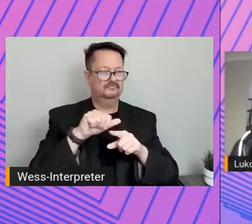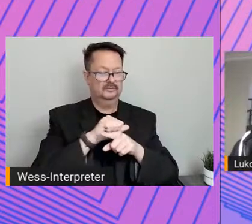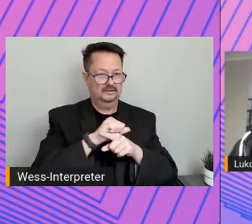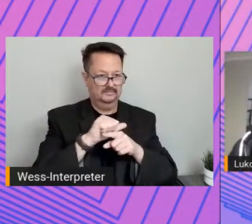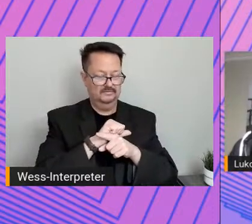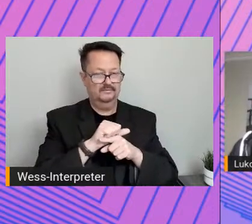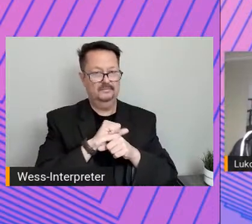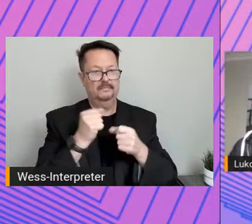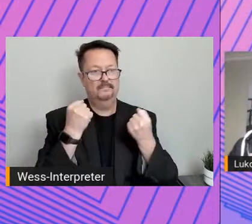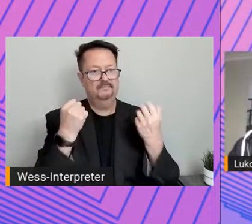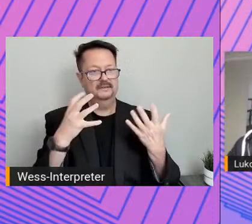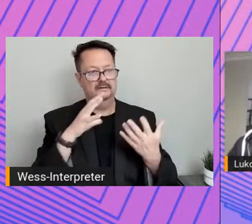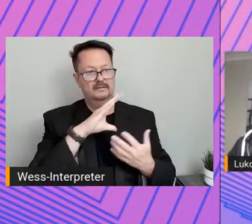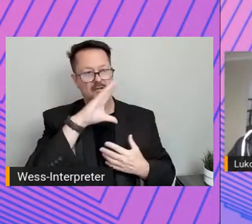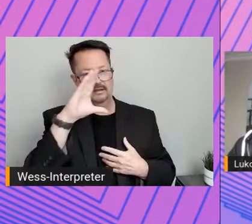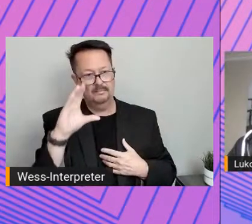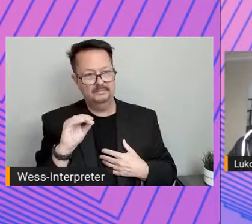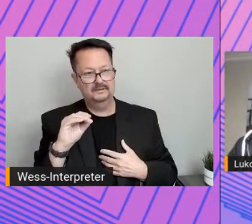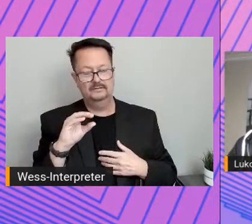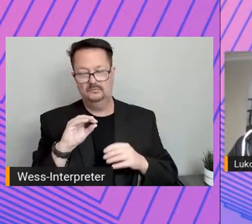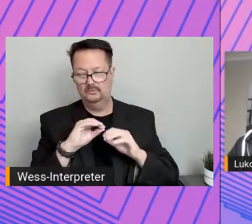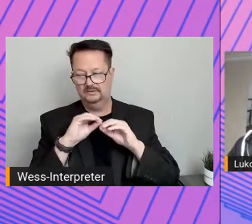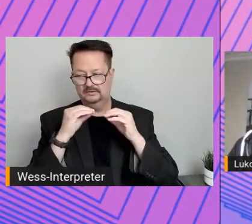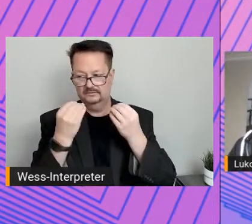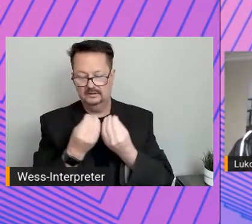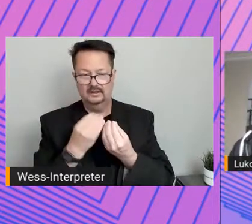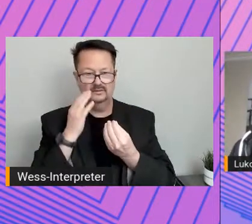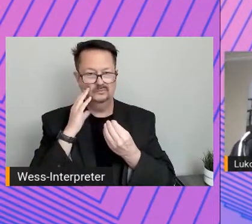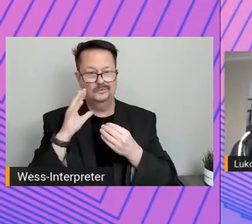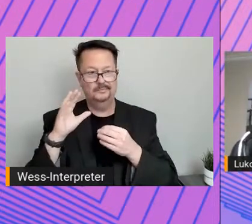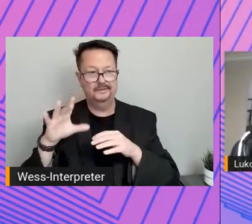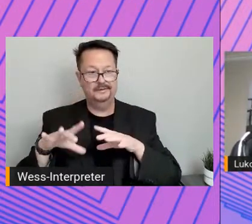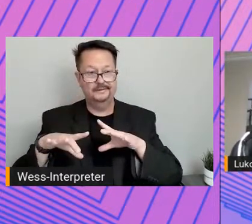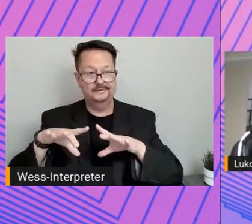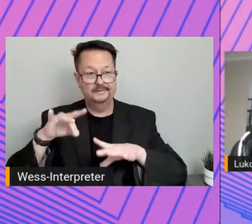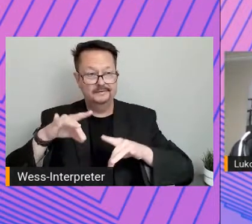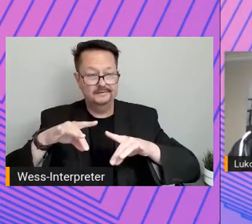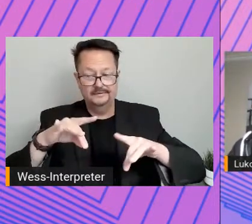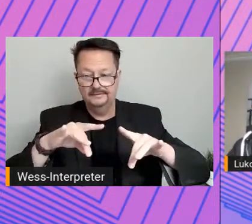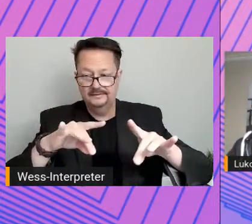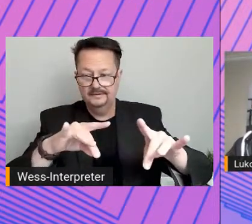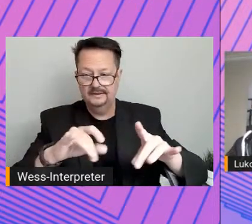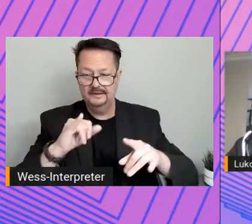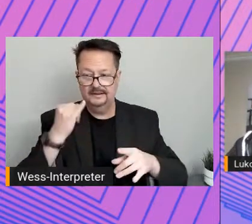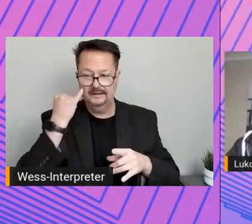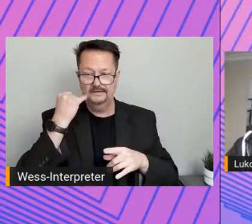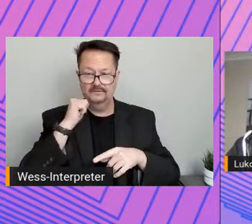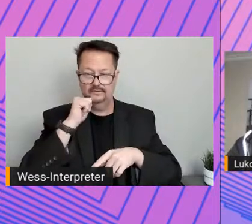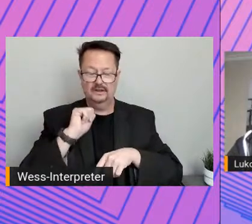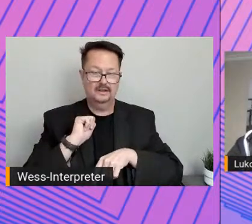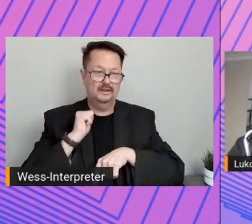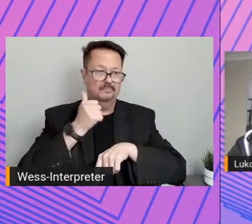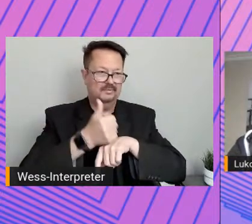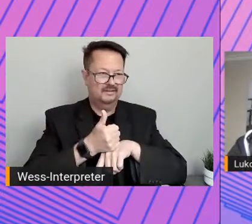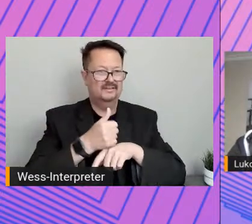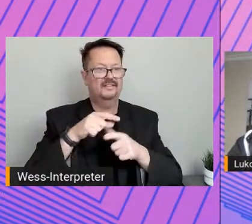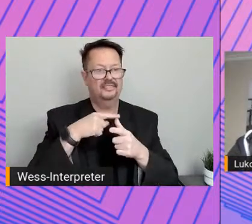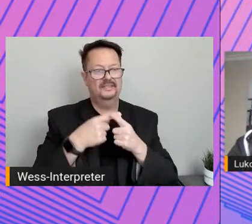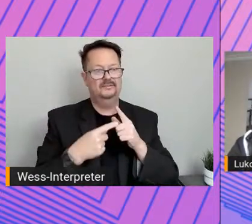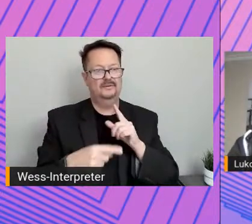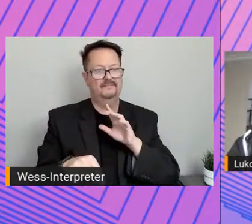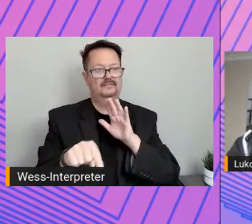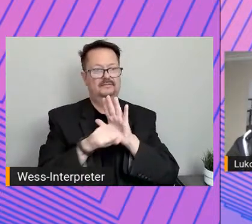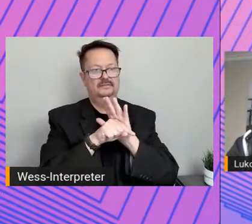companies or organizations will be adopting this technology, but if you're not implementing the best practices, there are usually other ramifications that come along the